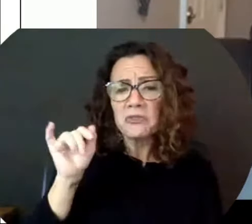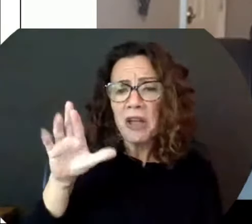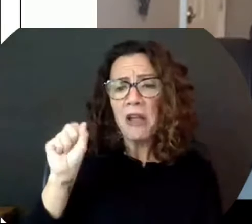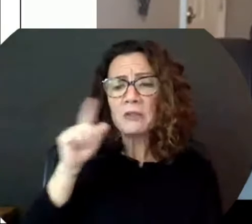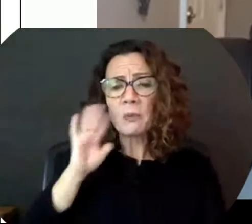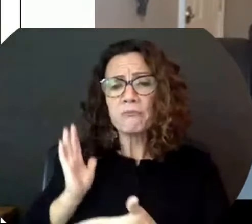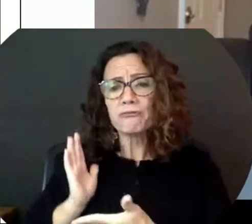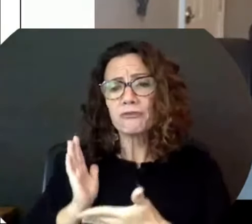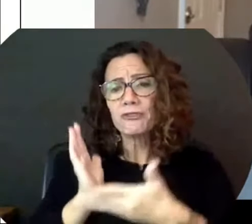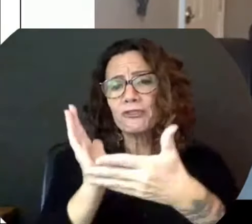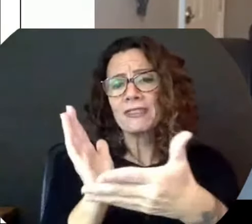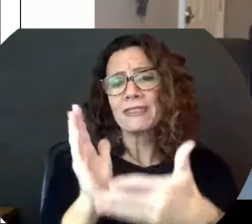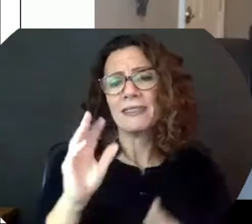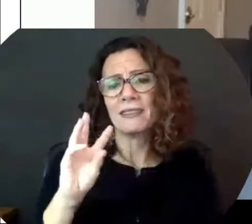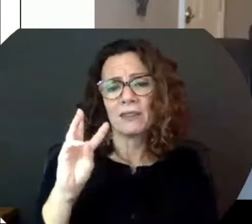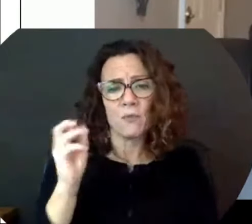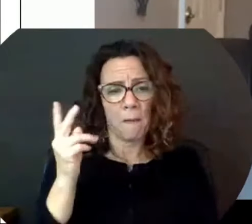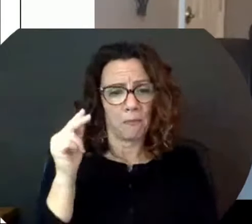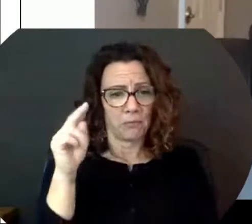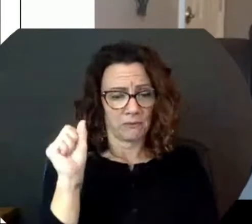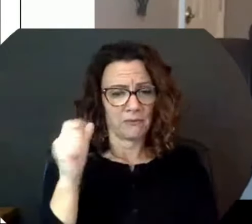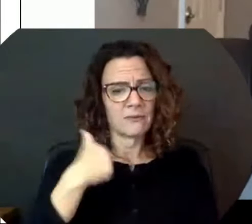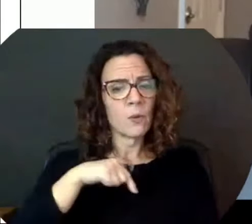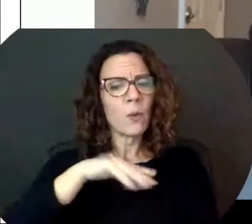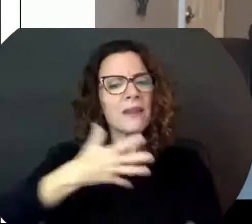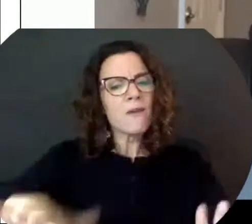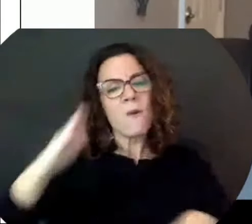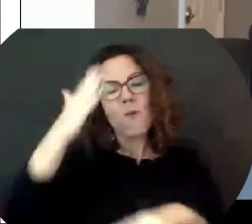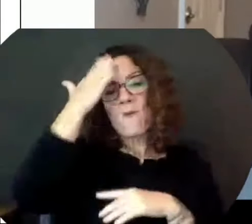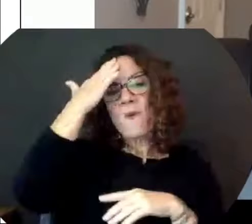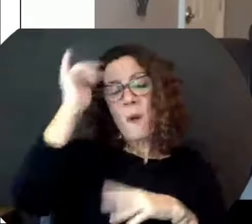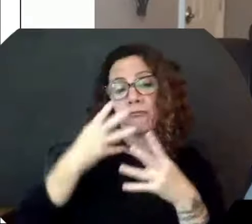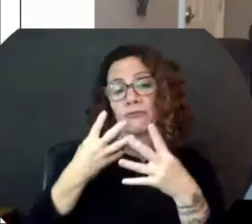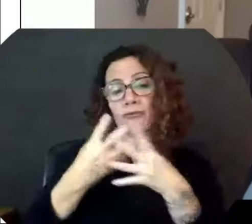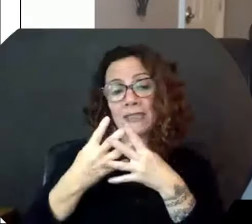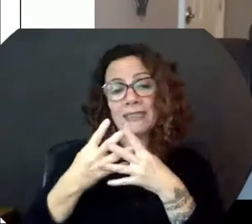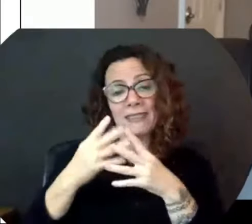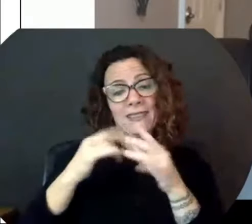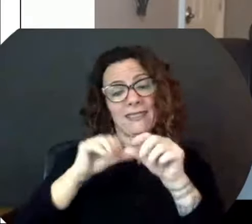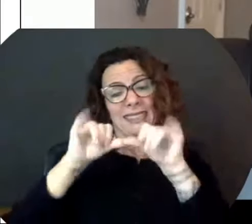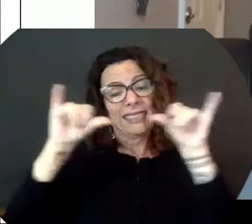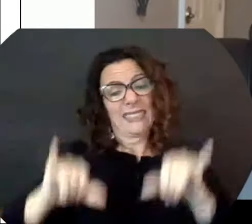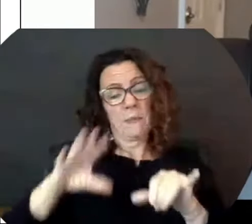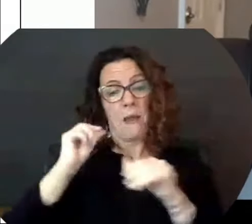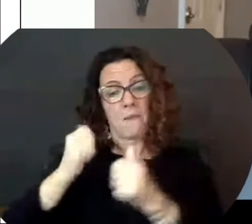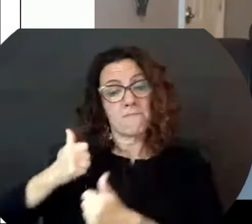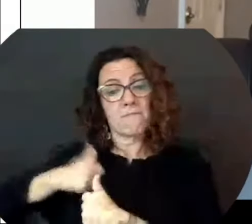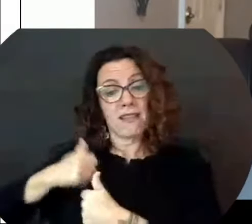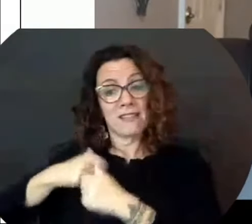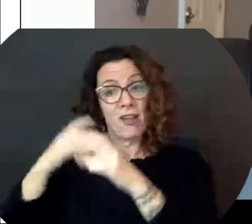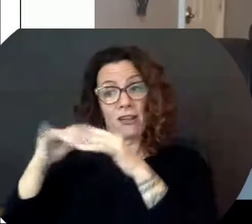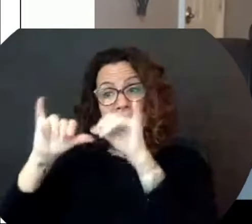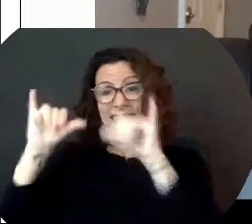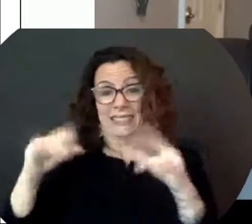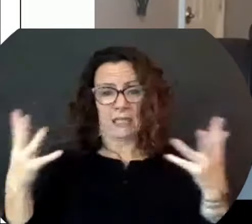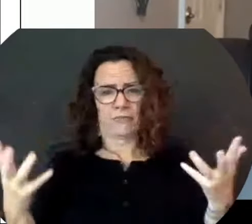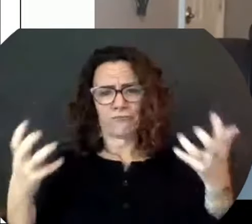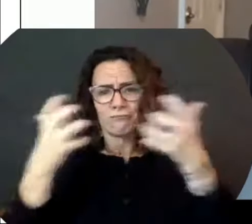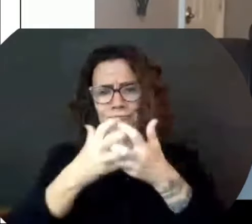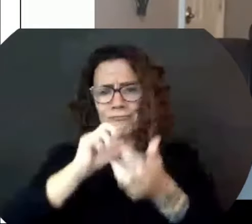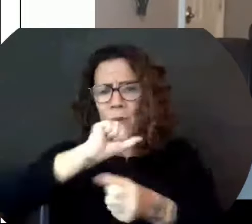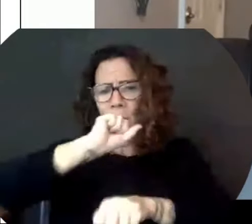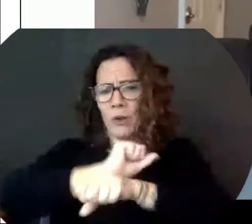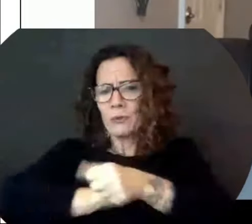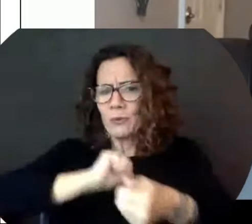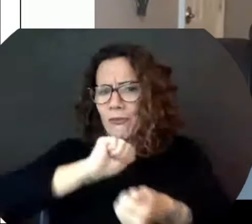carbon emitters on top of it. And carbon, let's be real, handling our carbon issues is not close to enough right now. Let's be 100 about it.